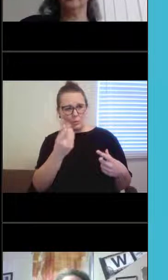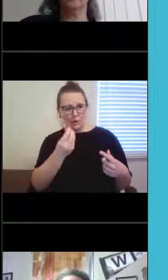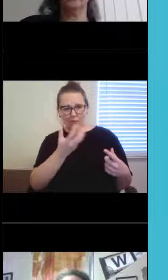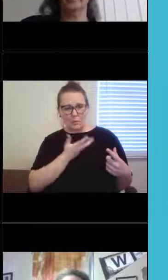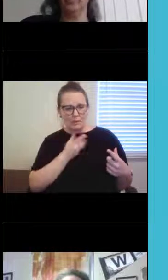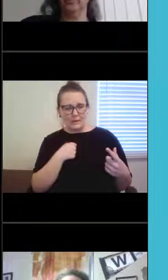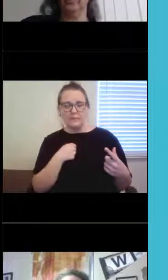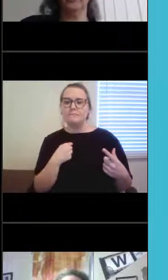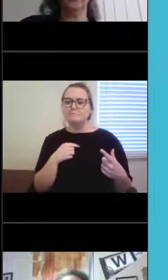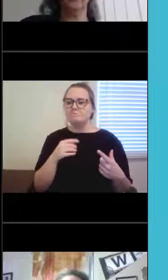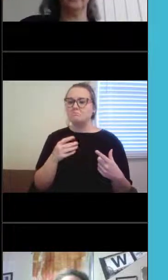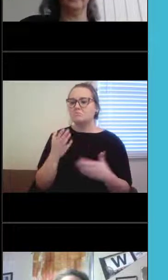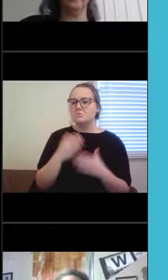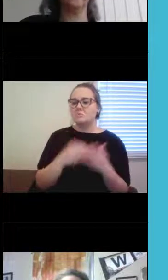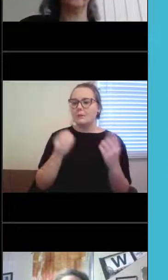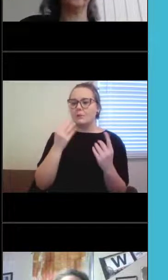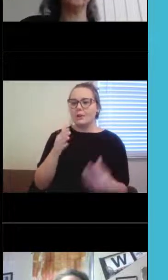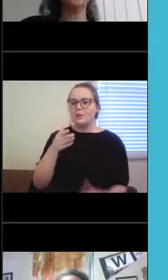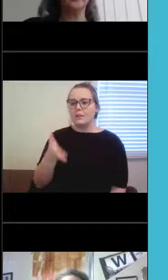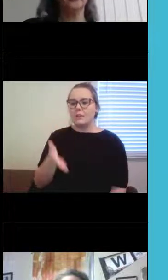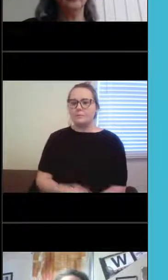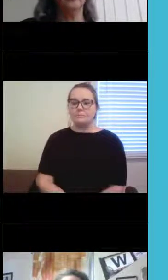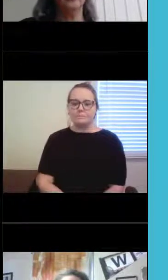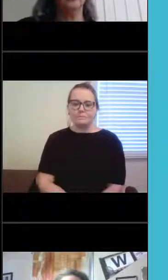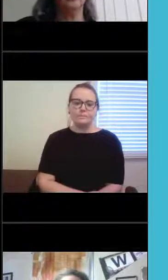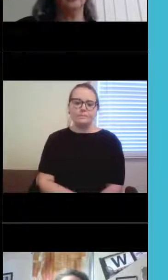So there is some information in there also about that.